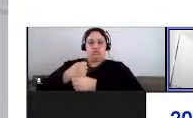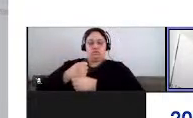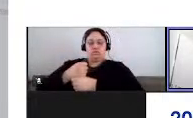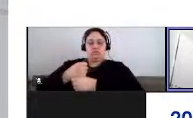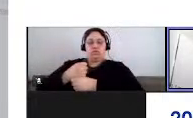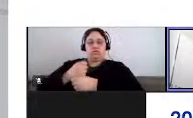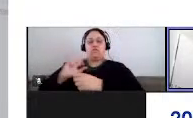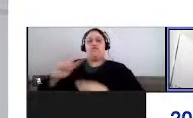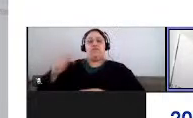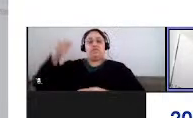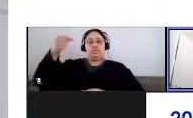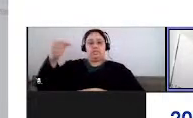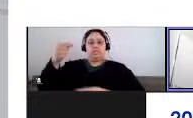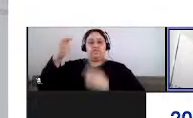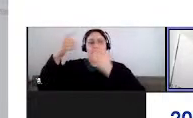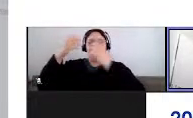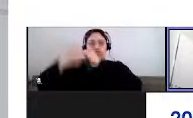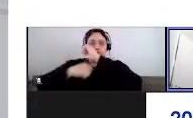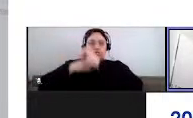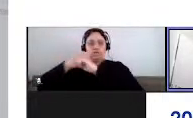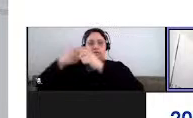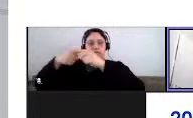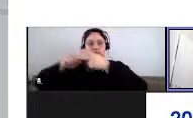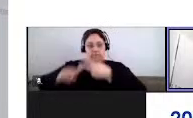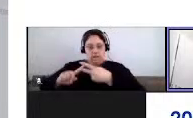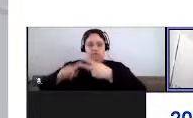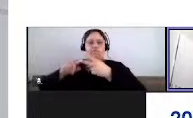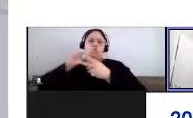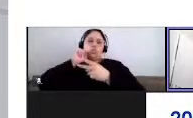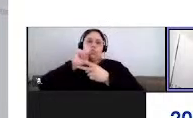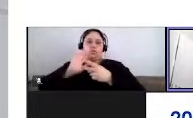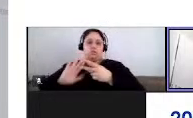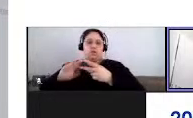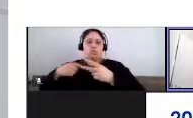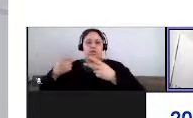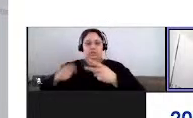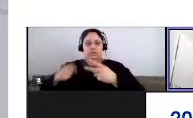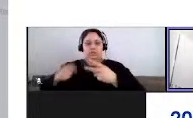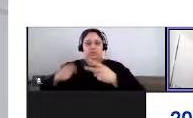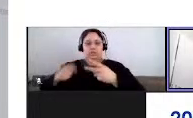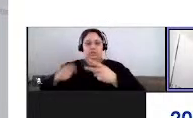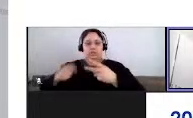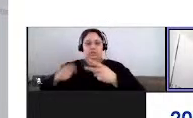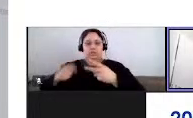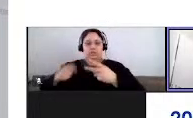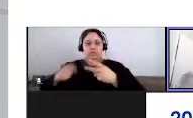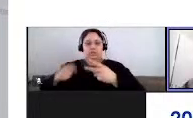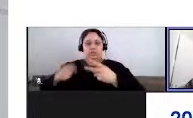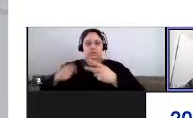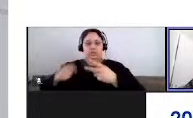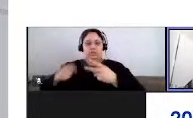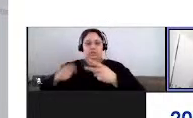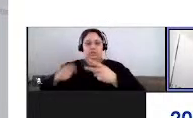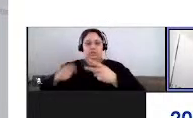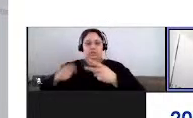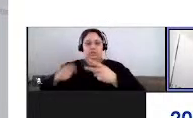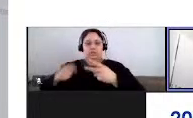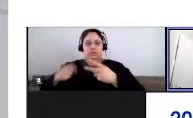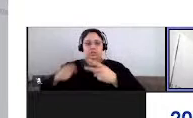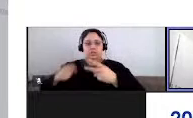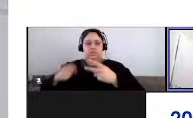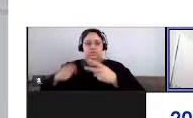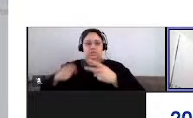the first one is for the financial year, the second one is for the quarter. We spent 19 million out of the cash flow projections